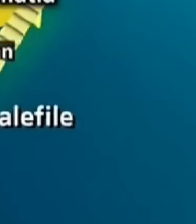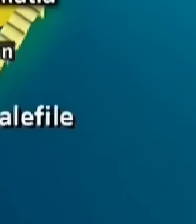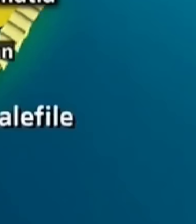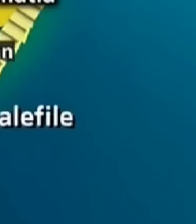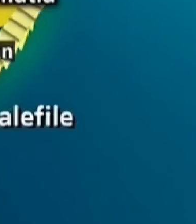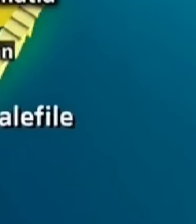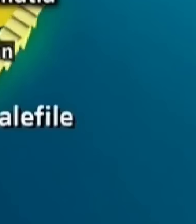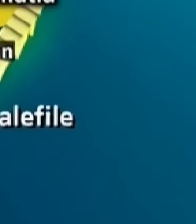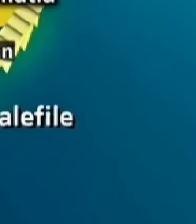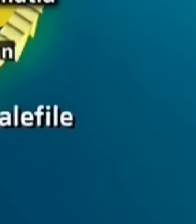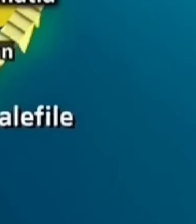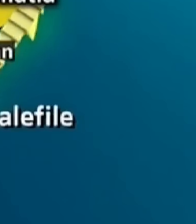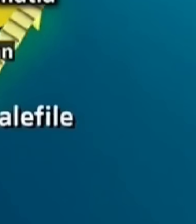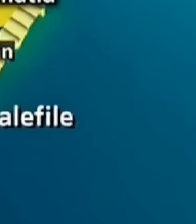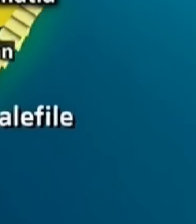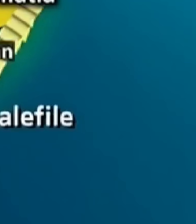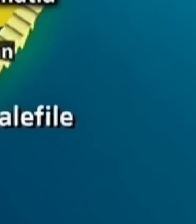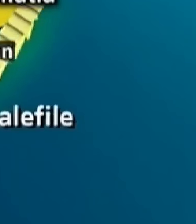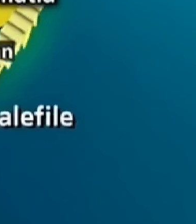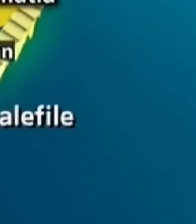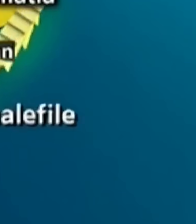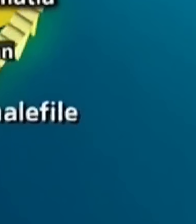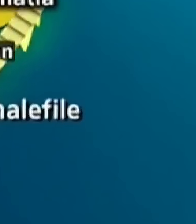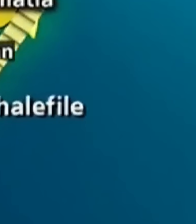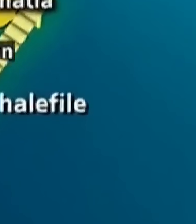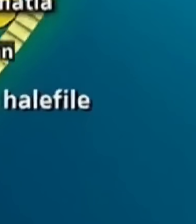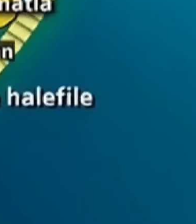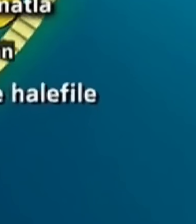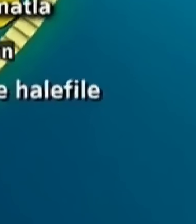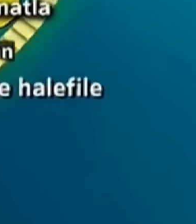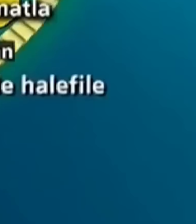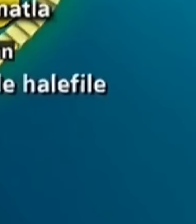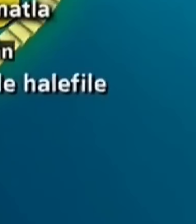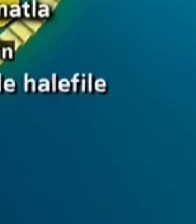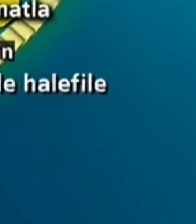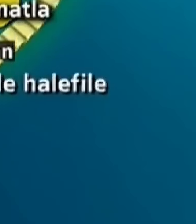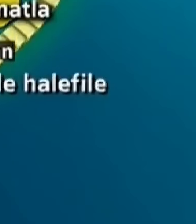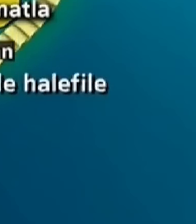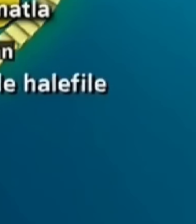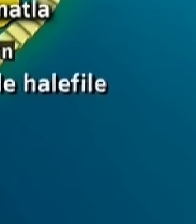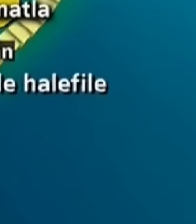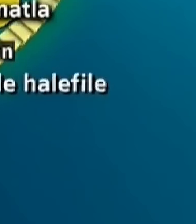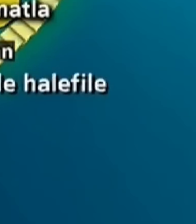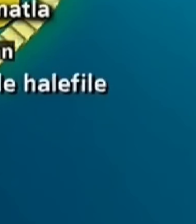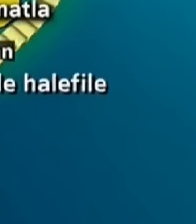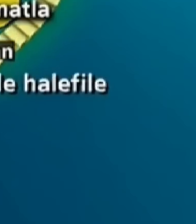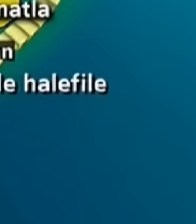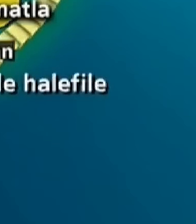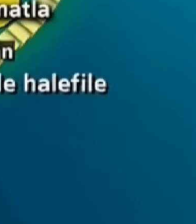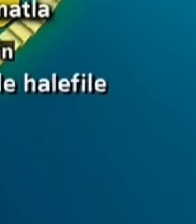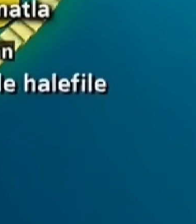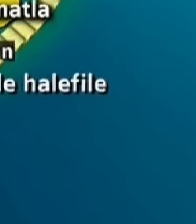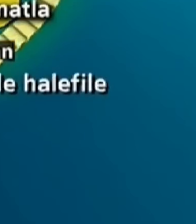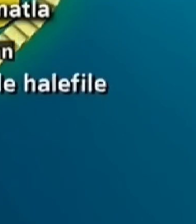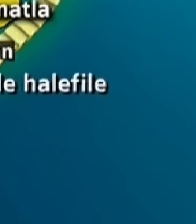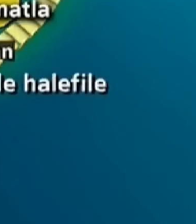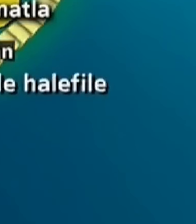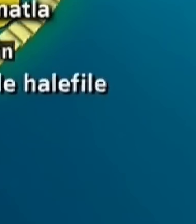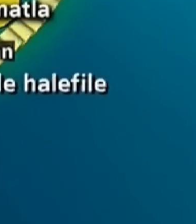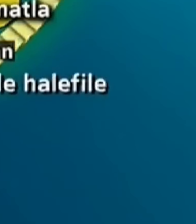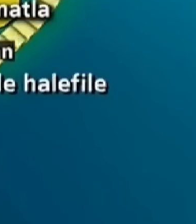halefile le hona ke sentse ke salba le hona le hore ho tlabe moya ena e matla le hosane ho hlekile hore le hlwa le tlanele hanele hona